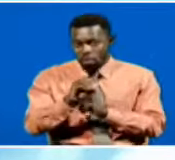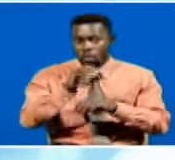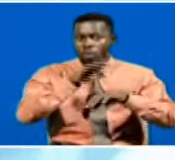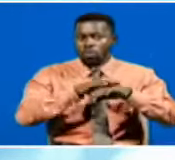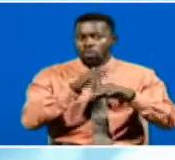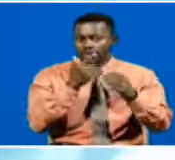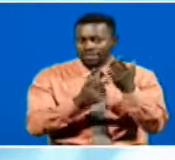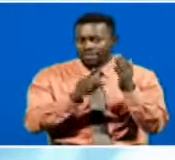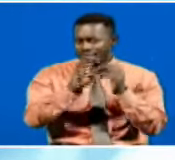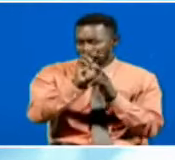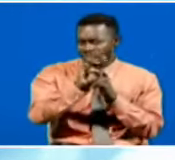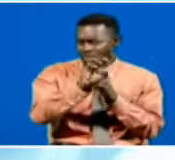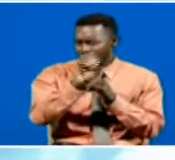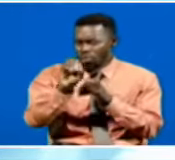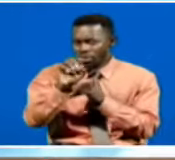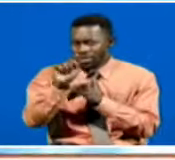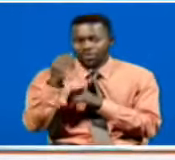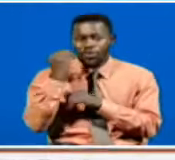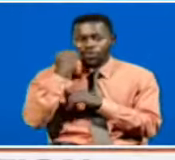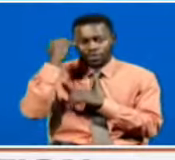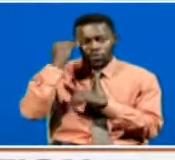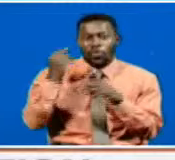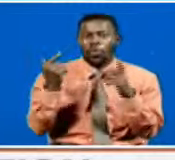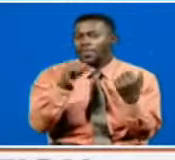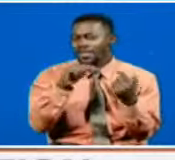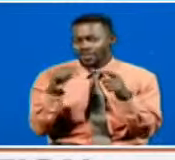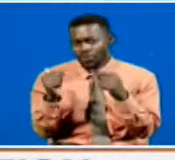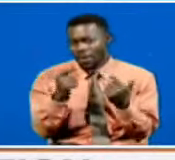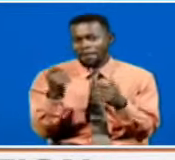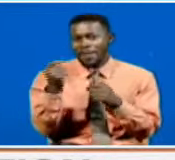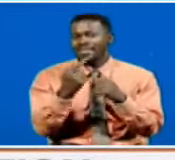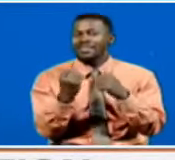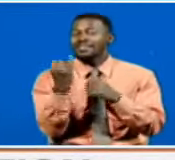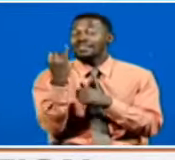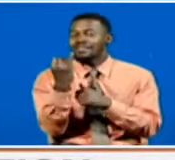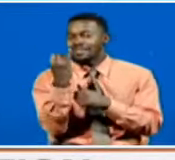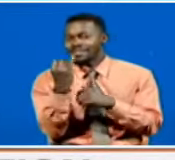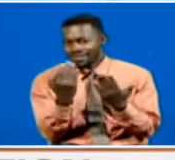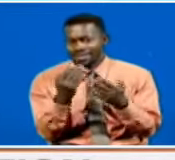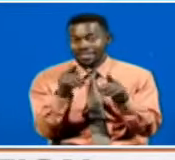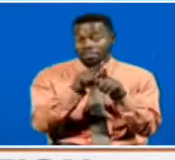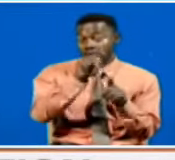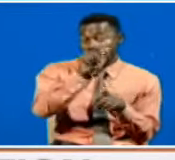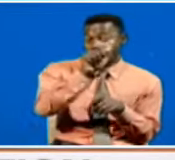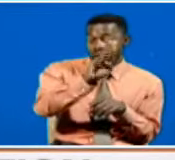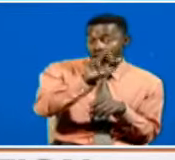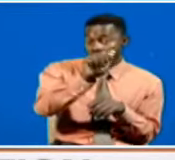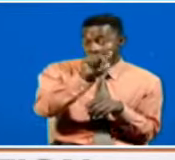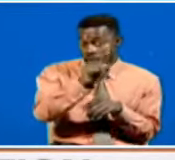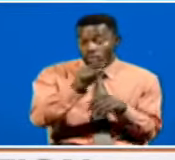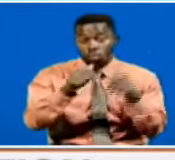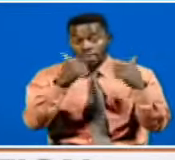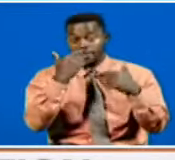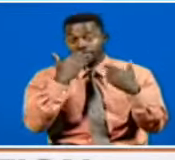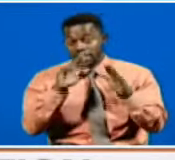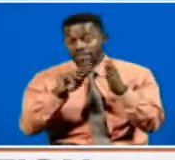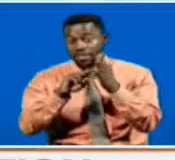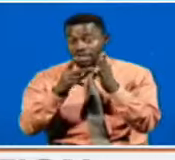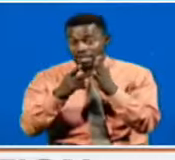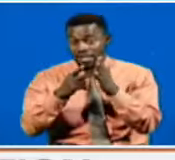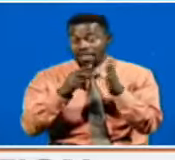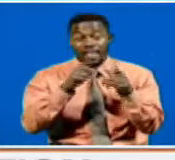Geneva, Switzerland in June this year. This is after Strathmore and Kabarak secured the overall win and runners-up positions in the